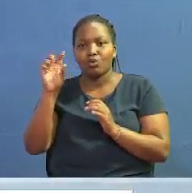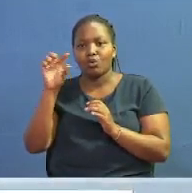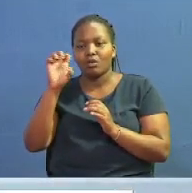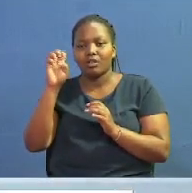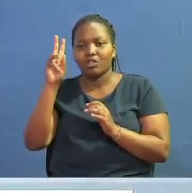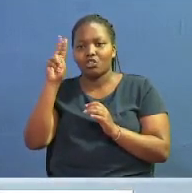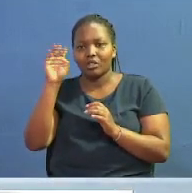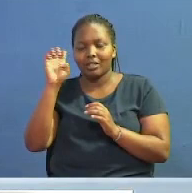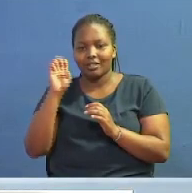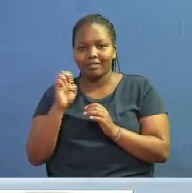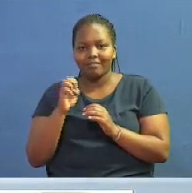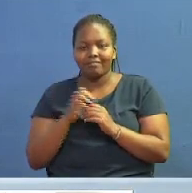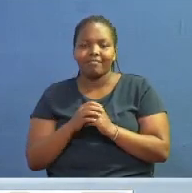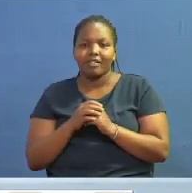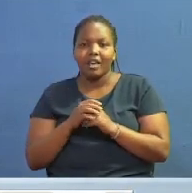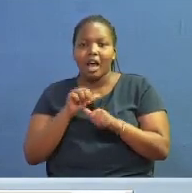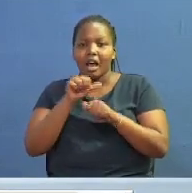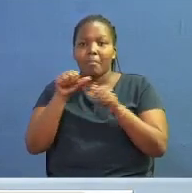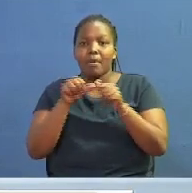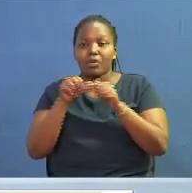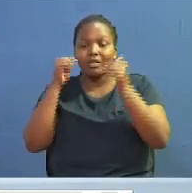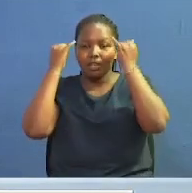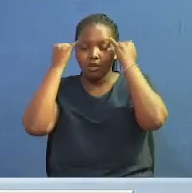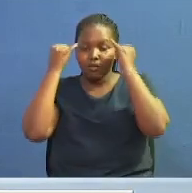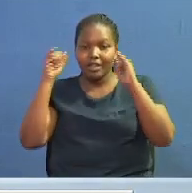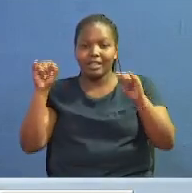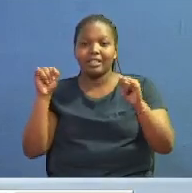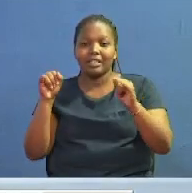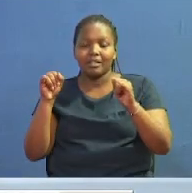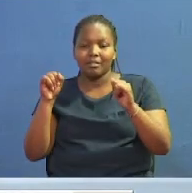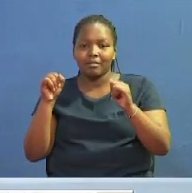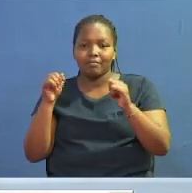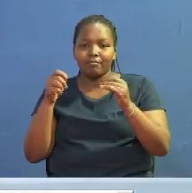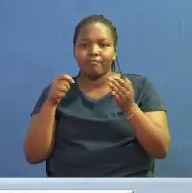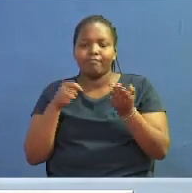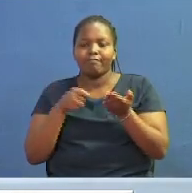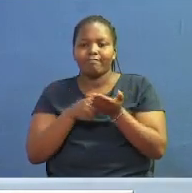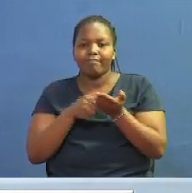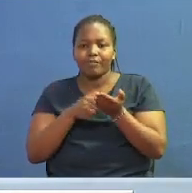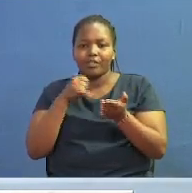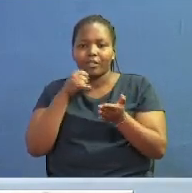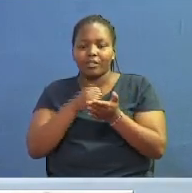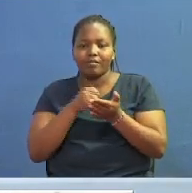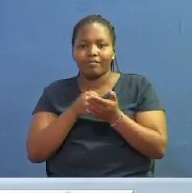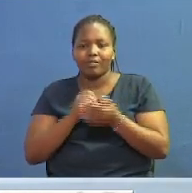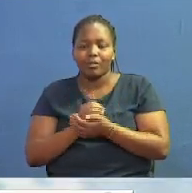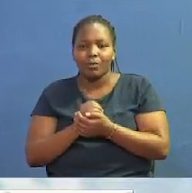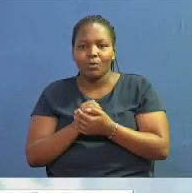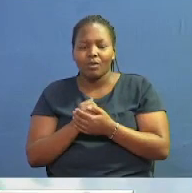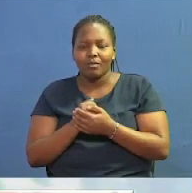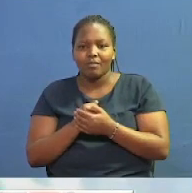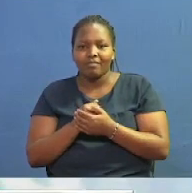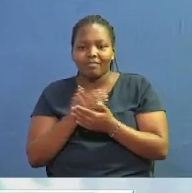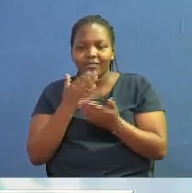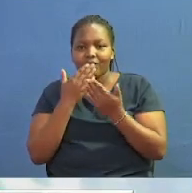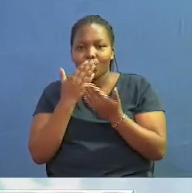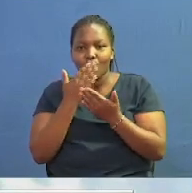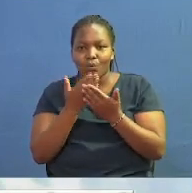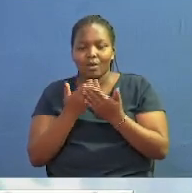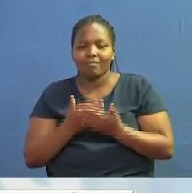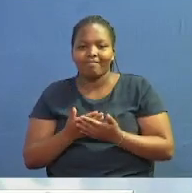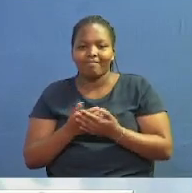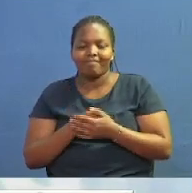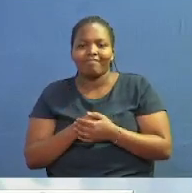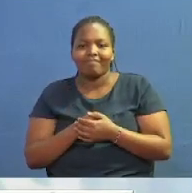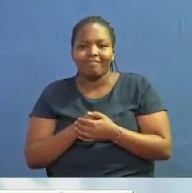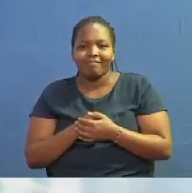talk about innovating disability inclusive technology. Welcome, Eugene, to our studios. Thank you so much,